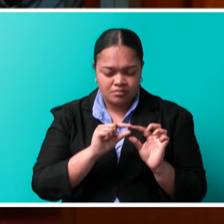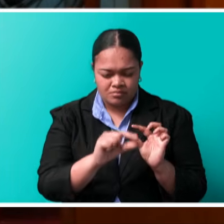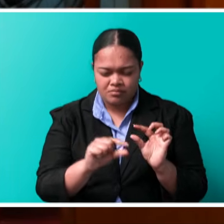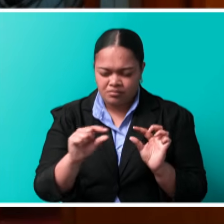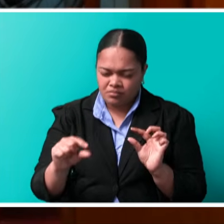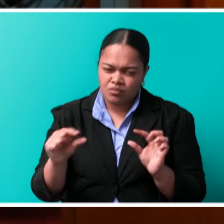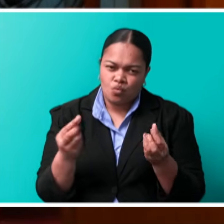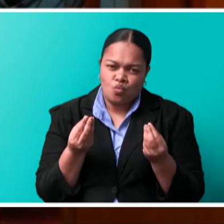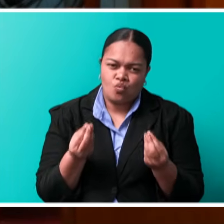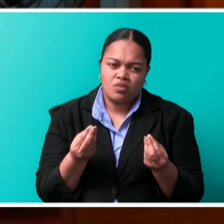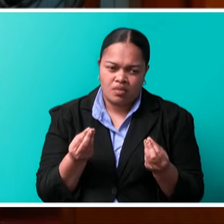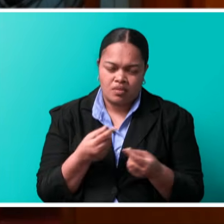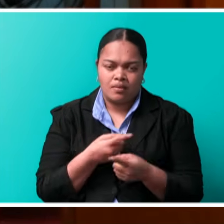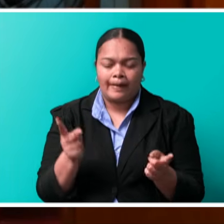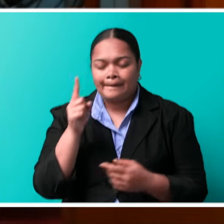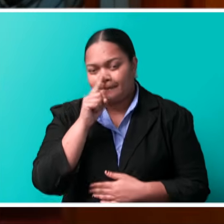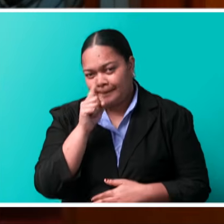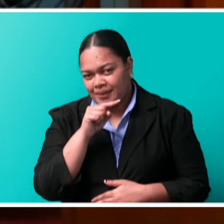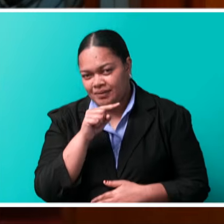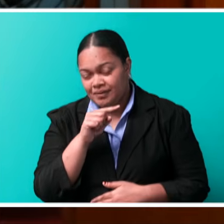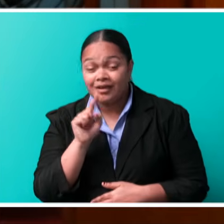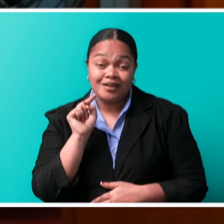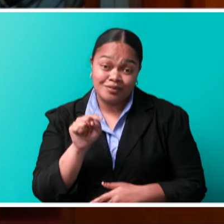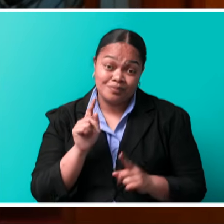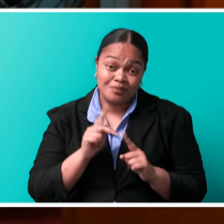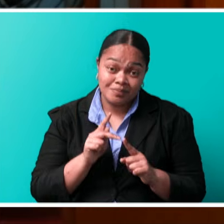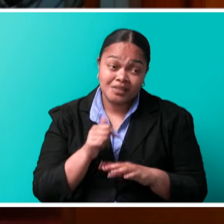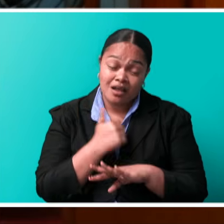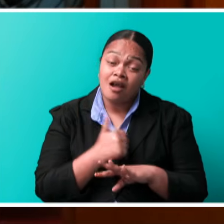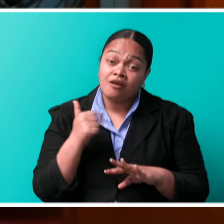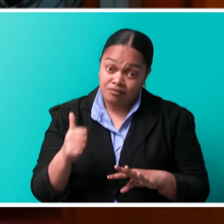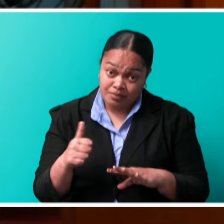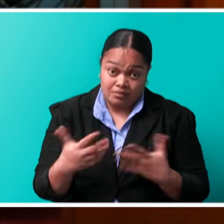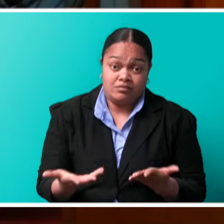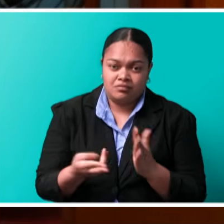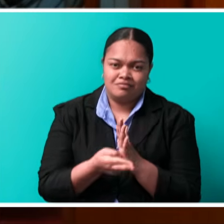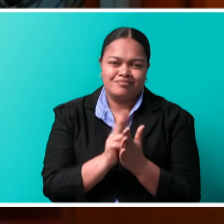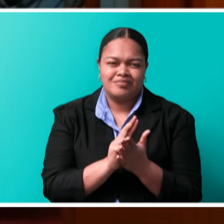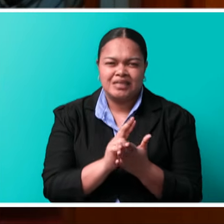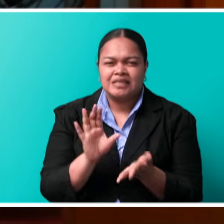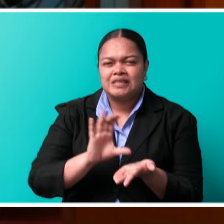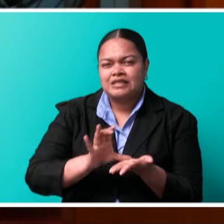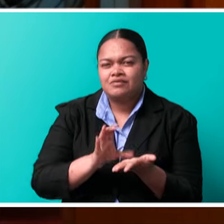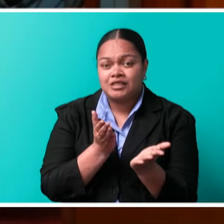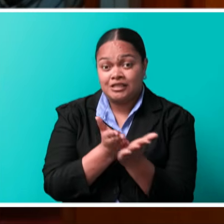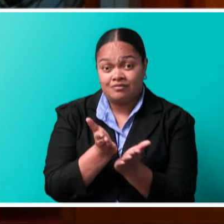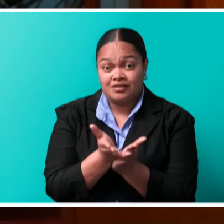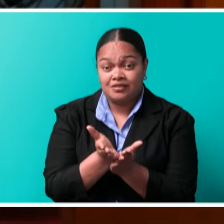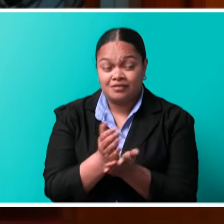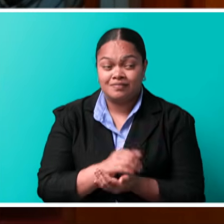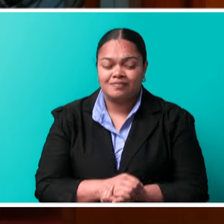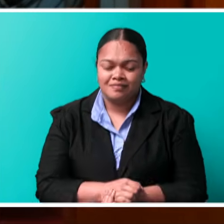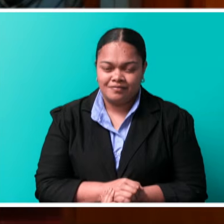people. For that reason, government is reviewing the civil service. And